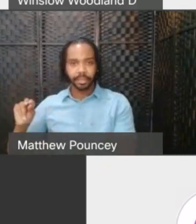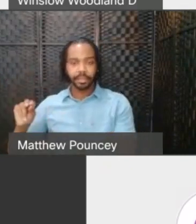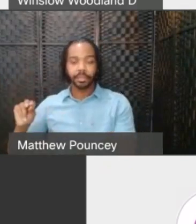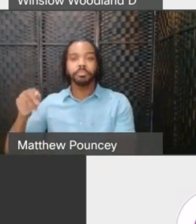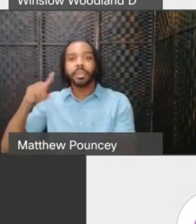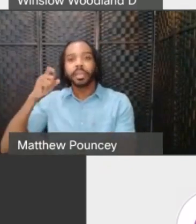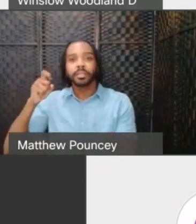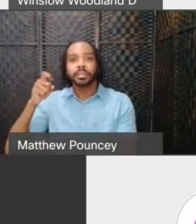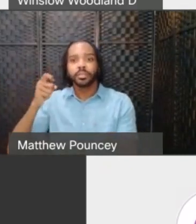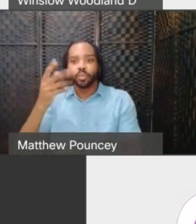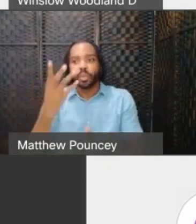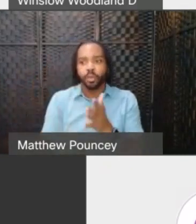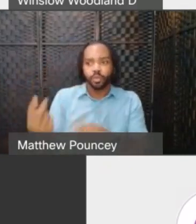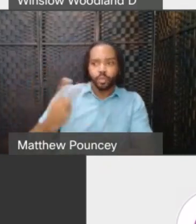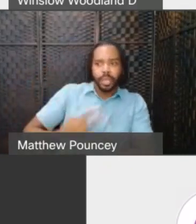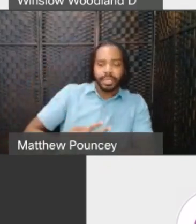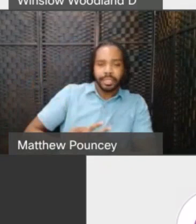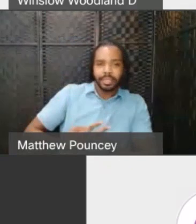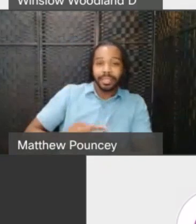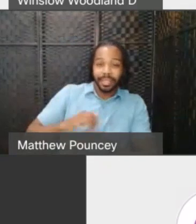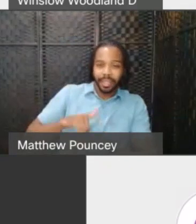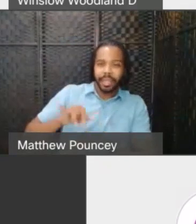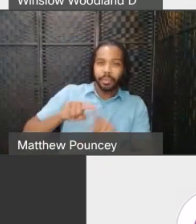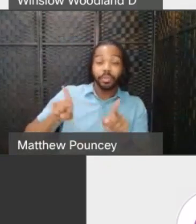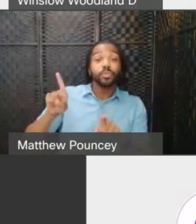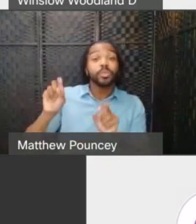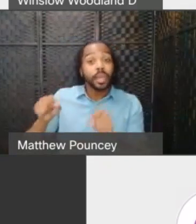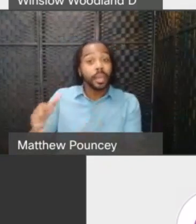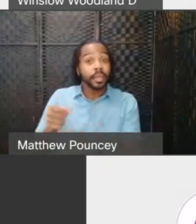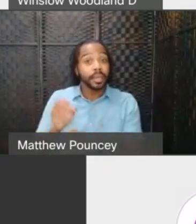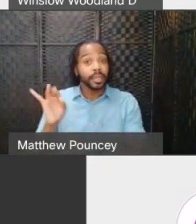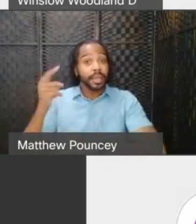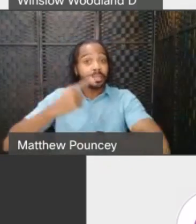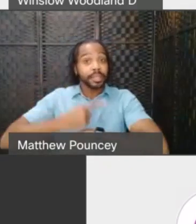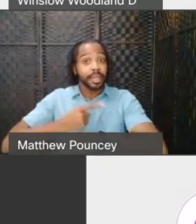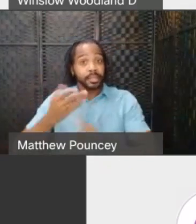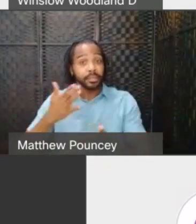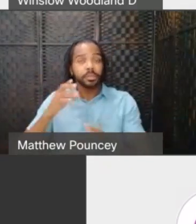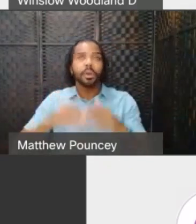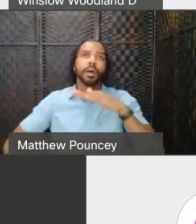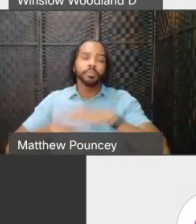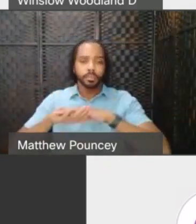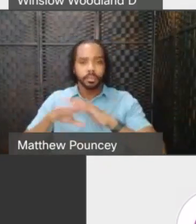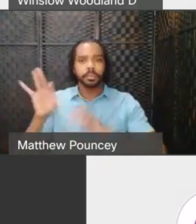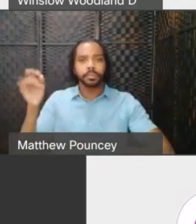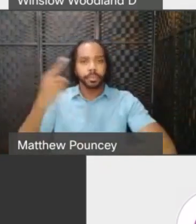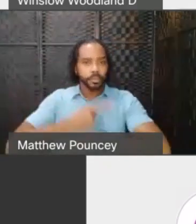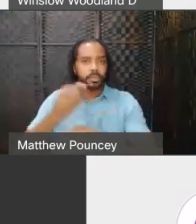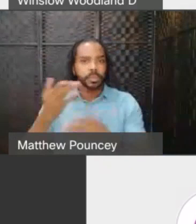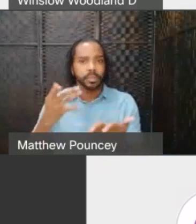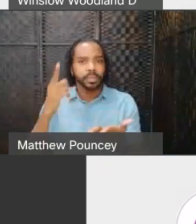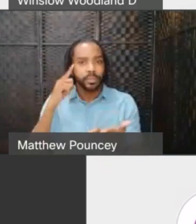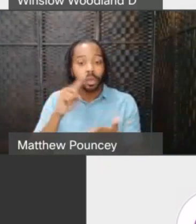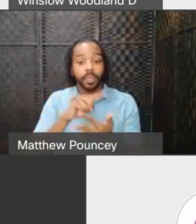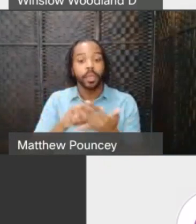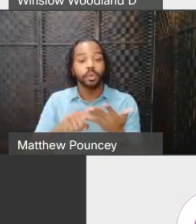was those 2 days. But you can get 90 days of service. You can get up to 90 days of service for service that could not